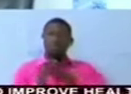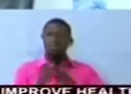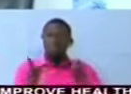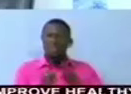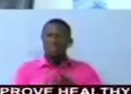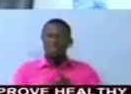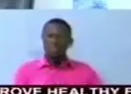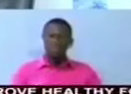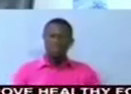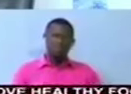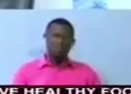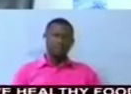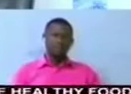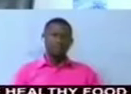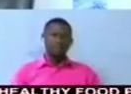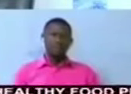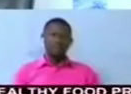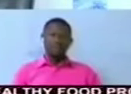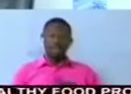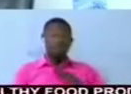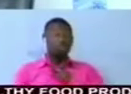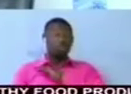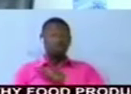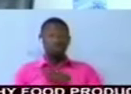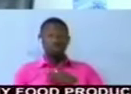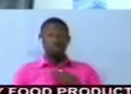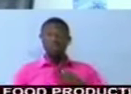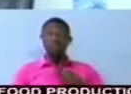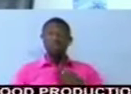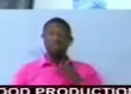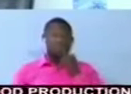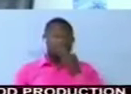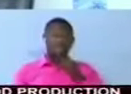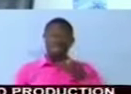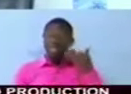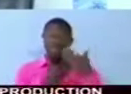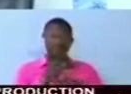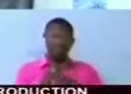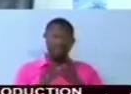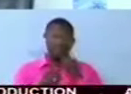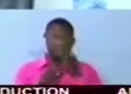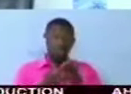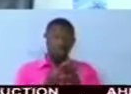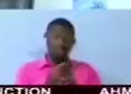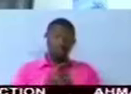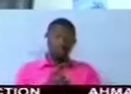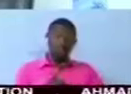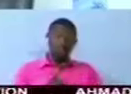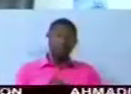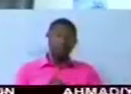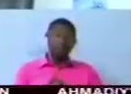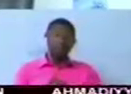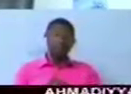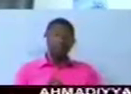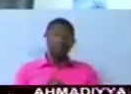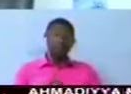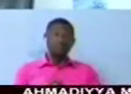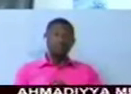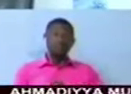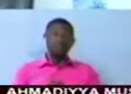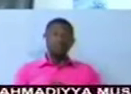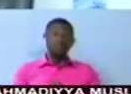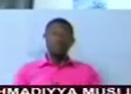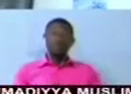nyeme uta wedine. He also, they are not to. Sen office bobo le fanyo dure nyom nyo de talk. Deny that in